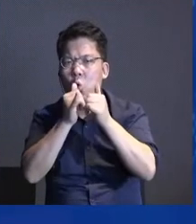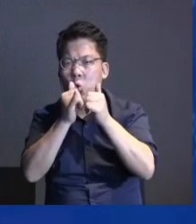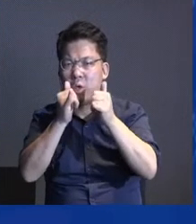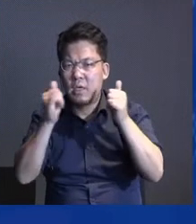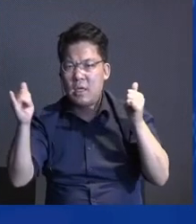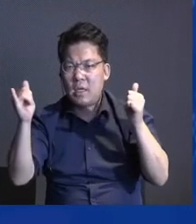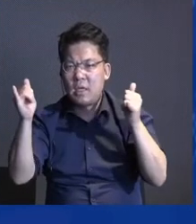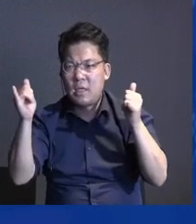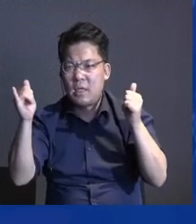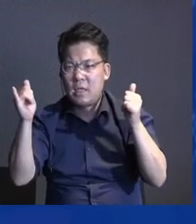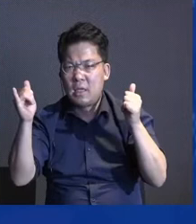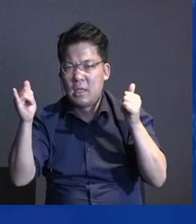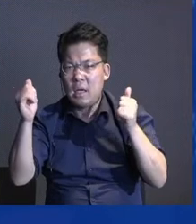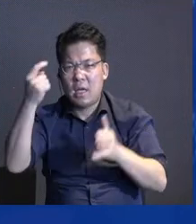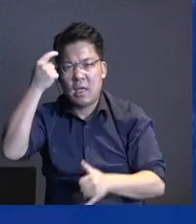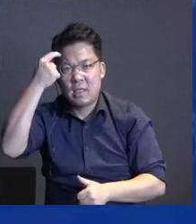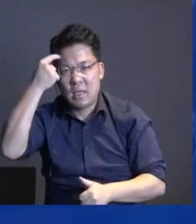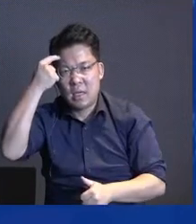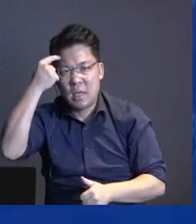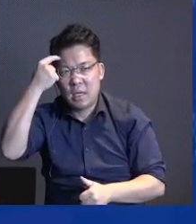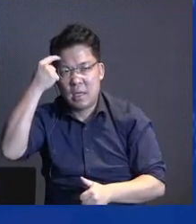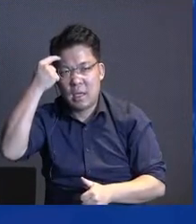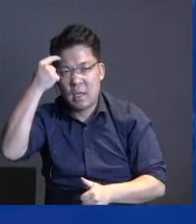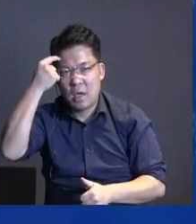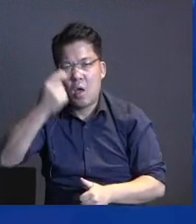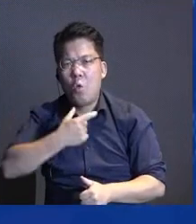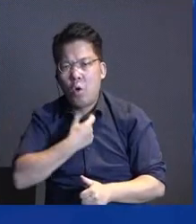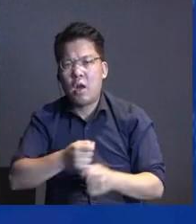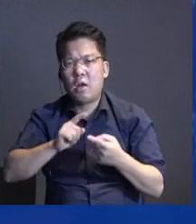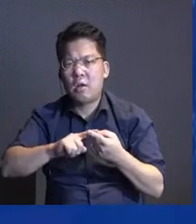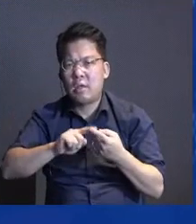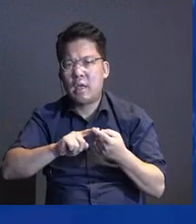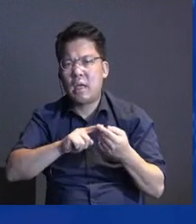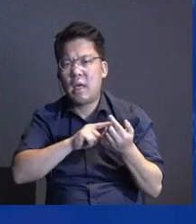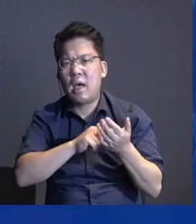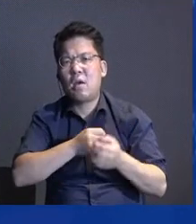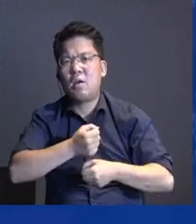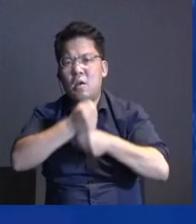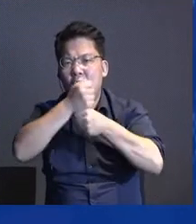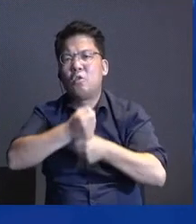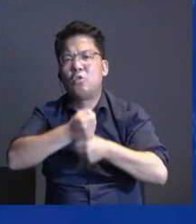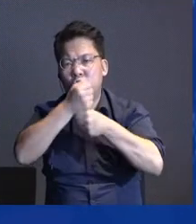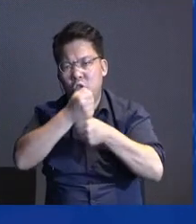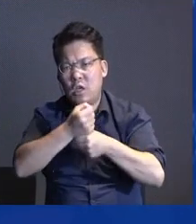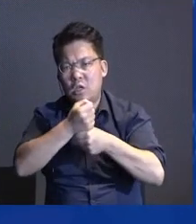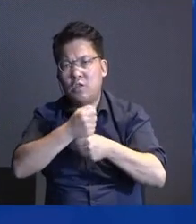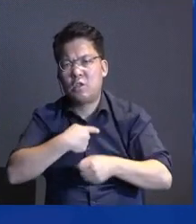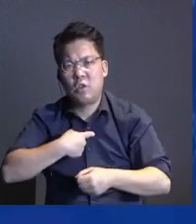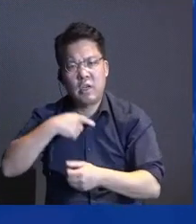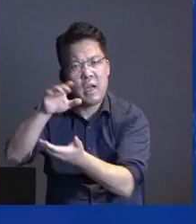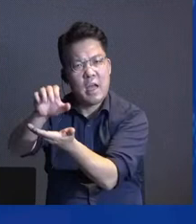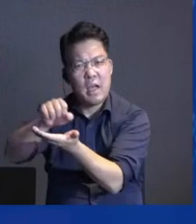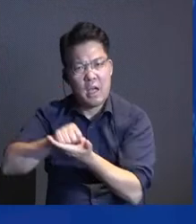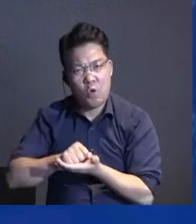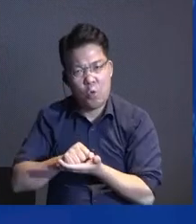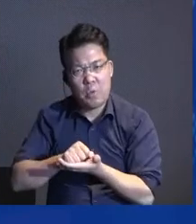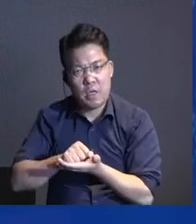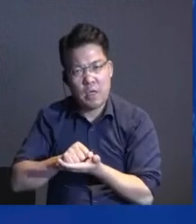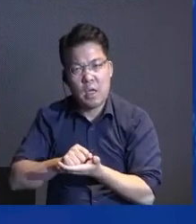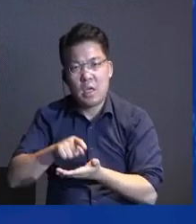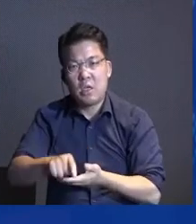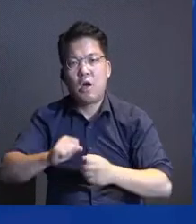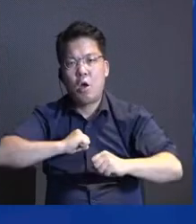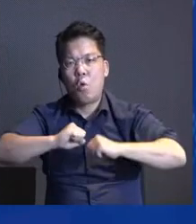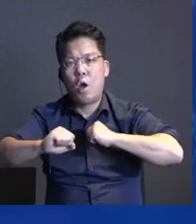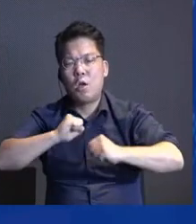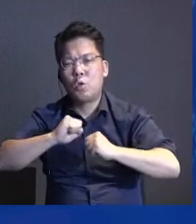Now let's look at the changes in older people. We asked members, older